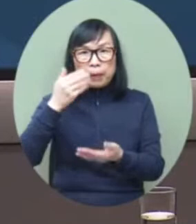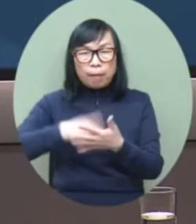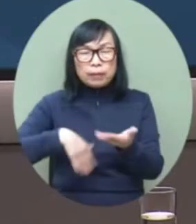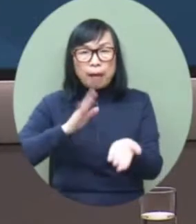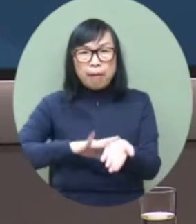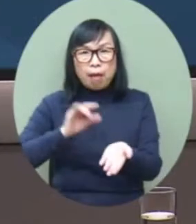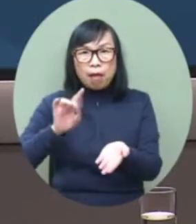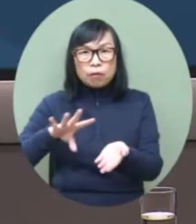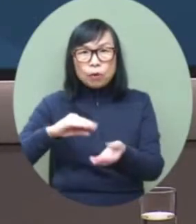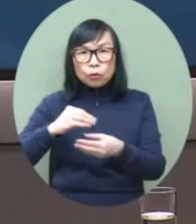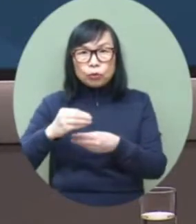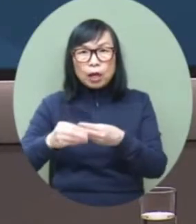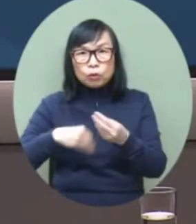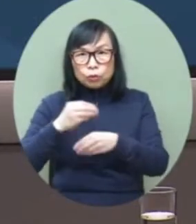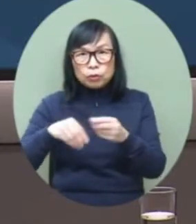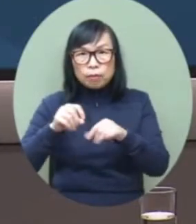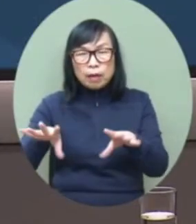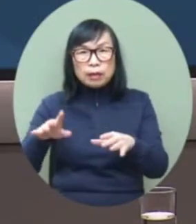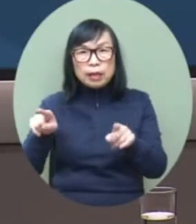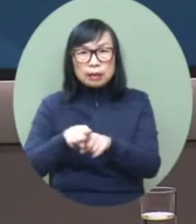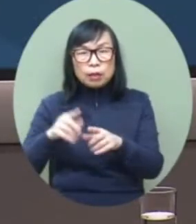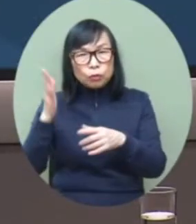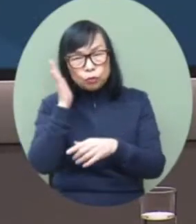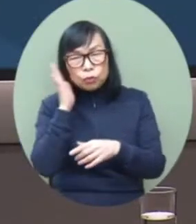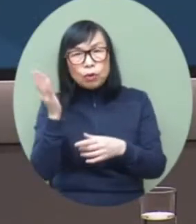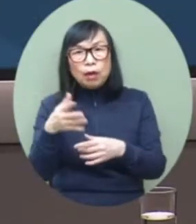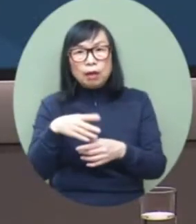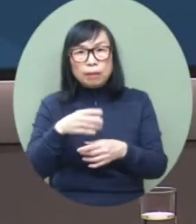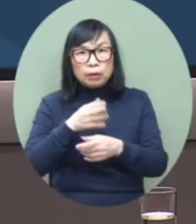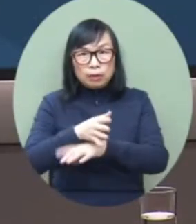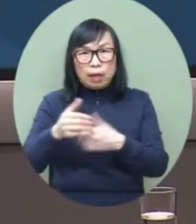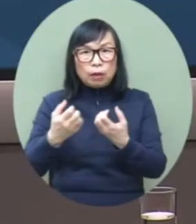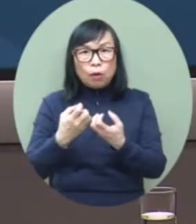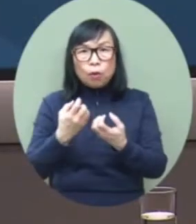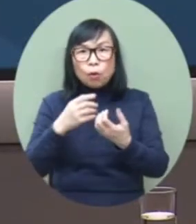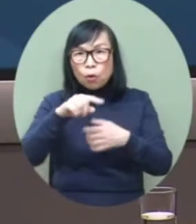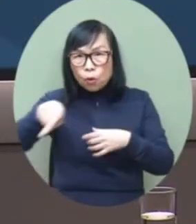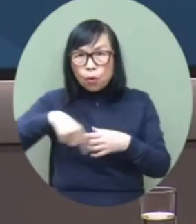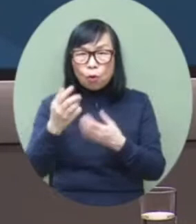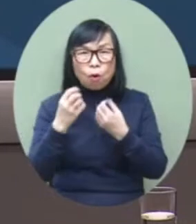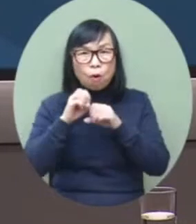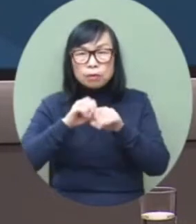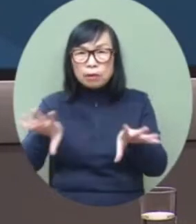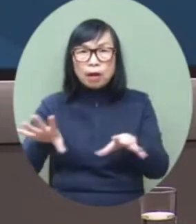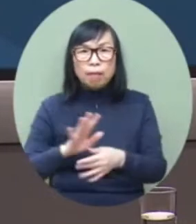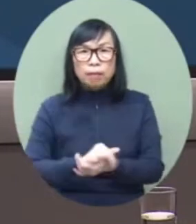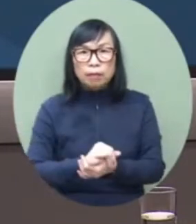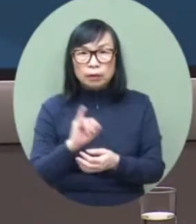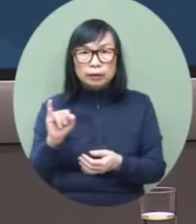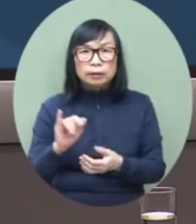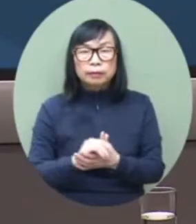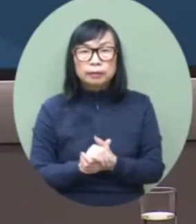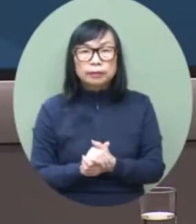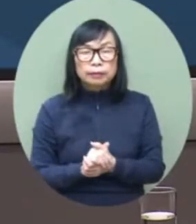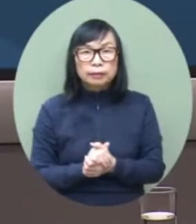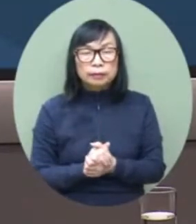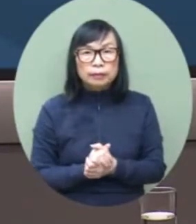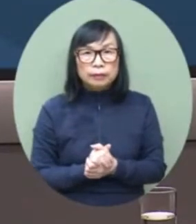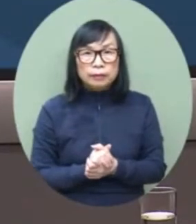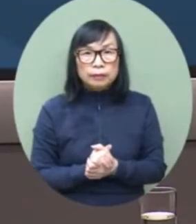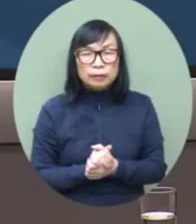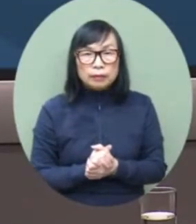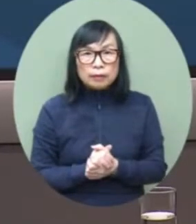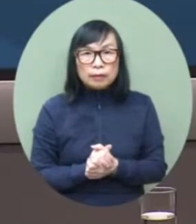until testing negative in order not to transmit the virus to the family members and cause